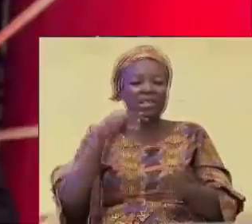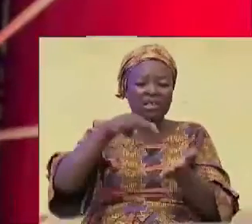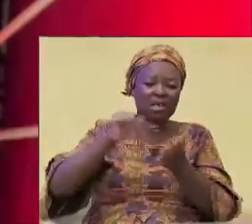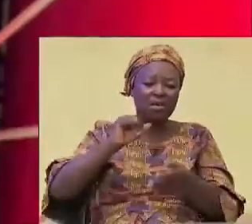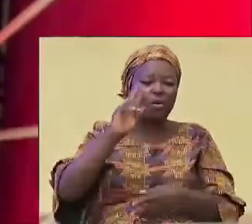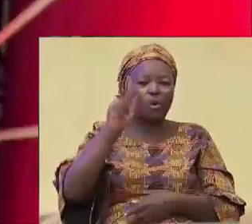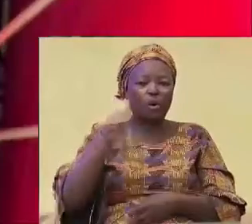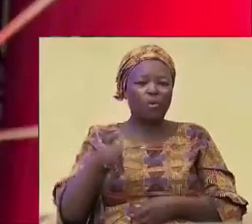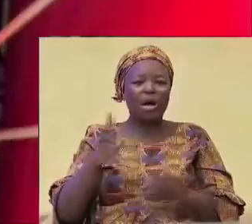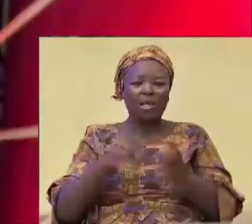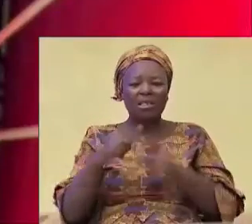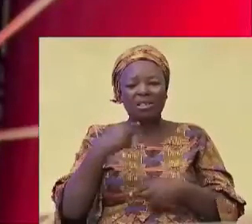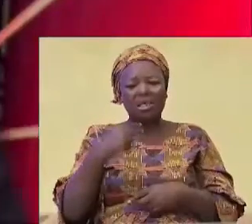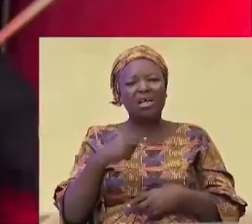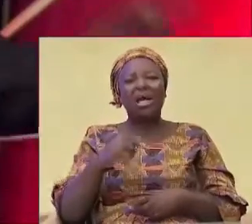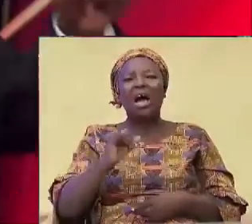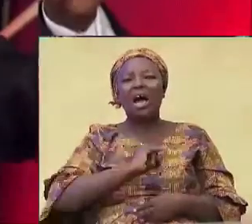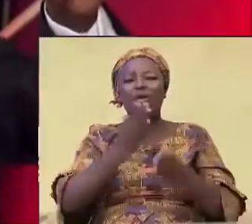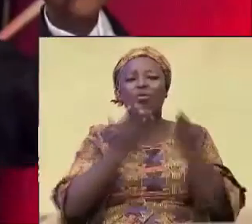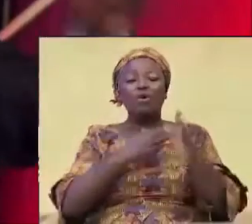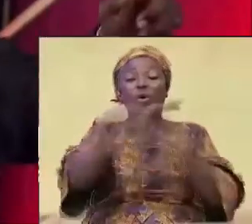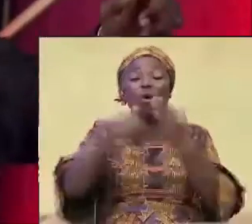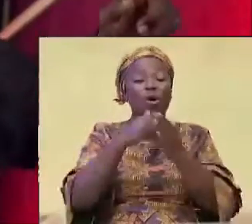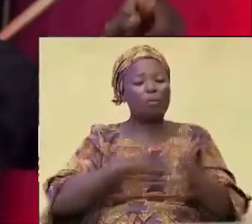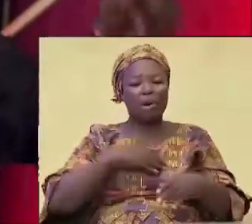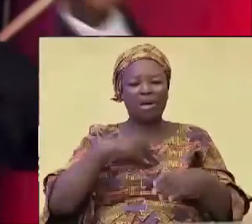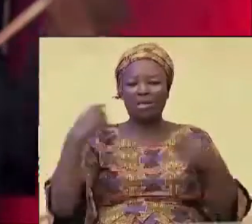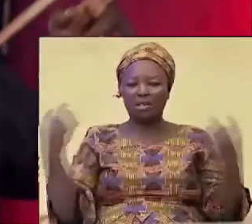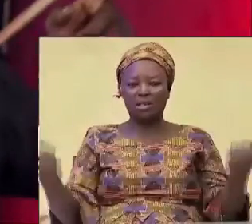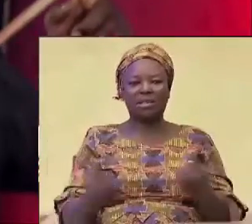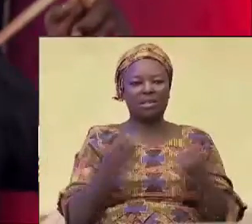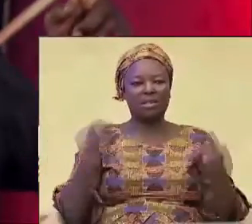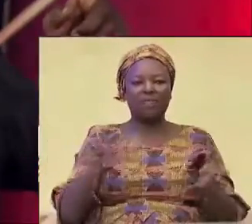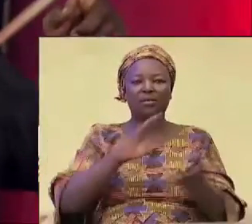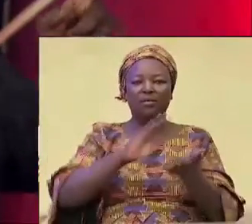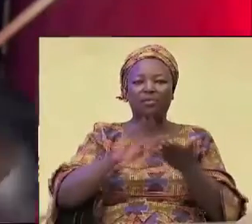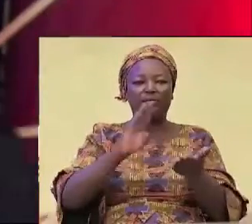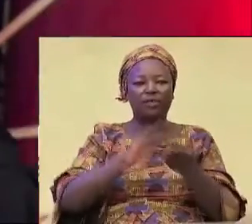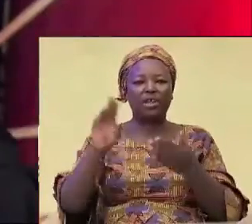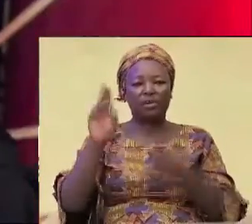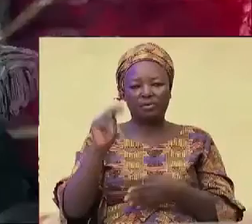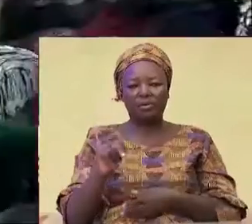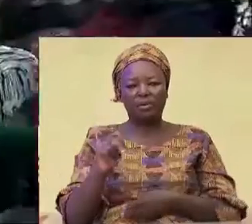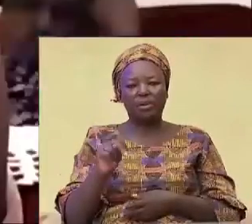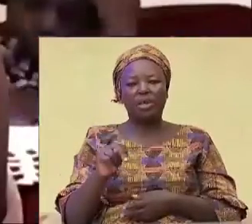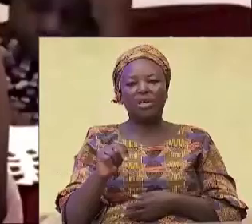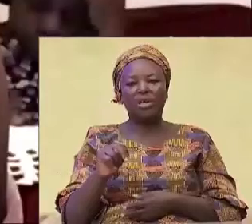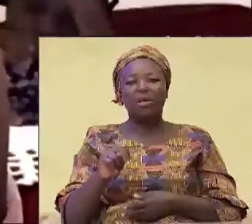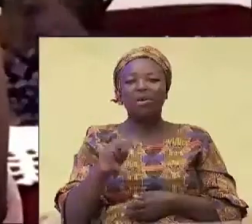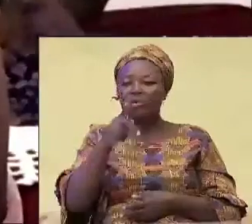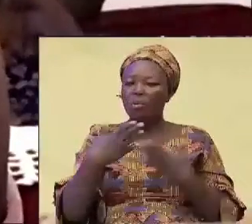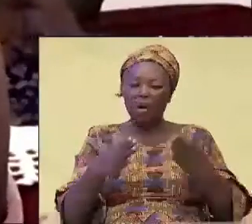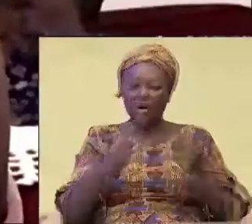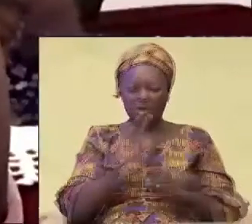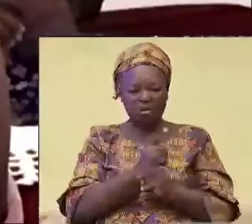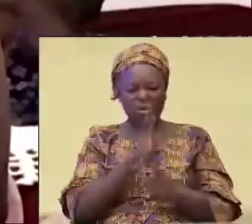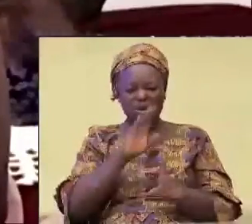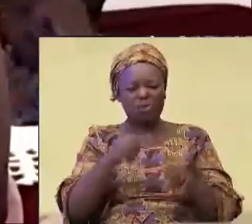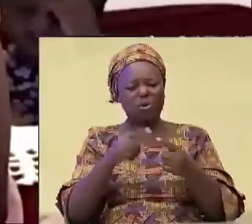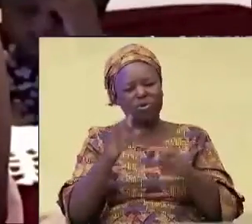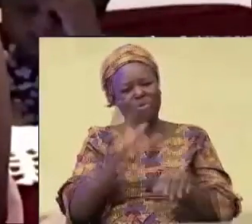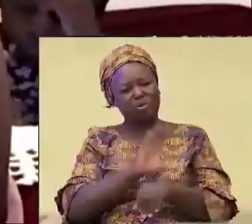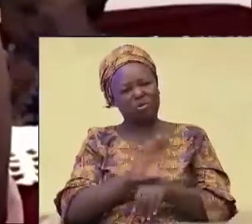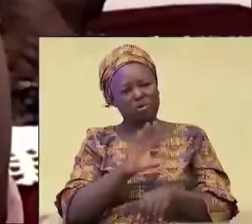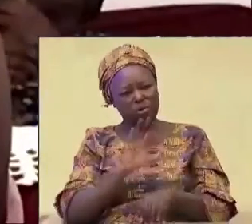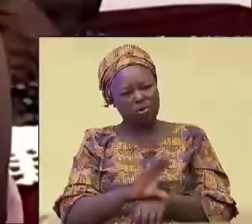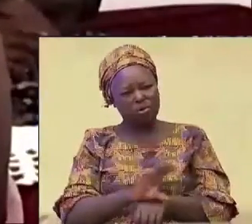sins forgiven. If you're not sure of heaven, you must stand up. You might be a